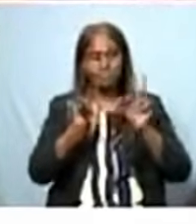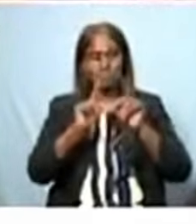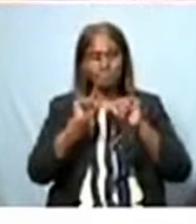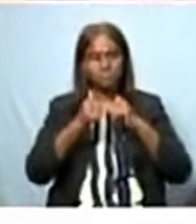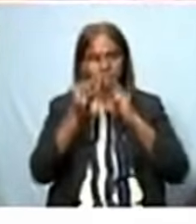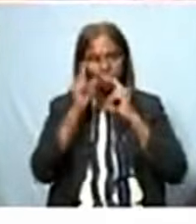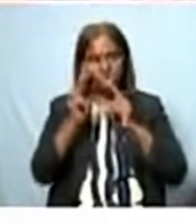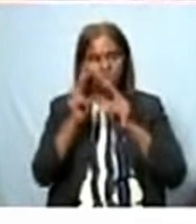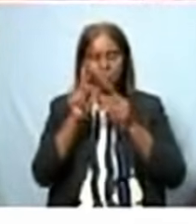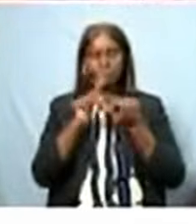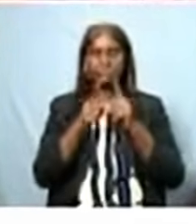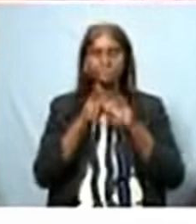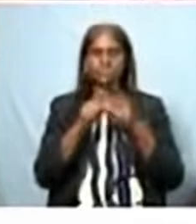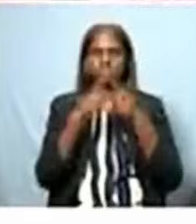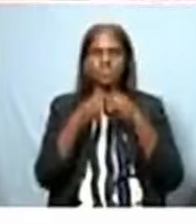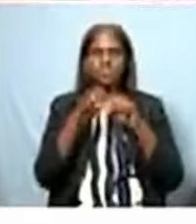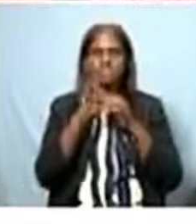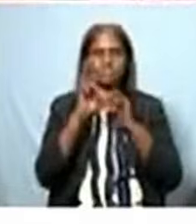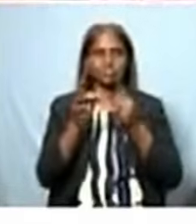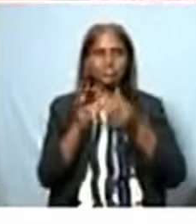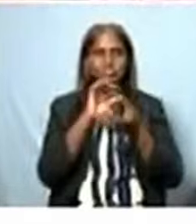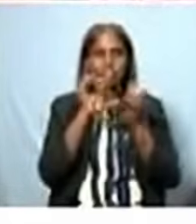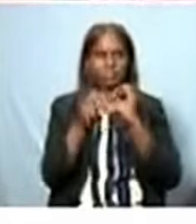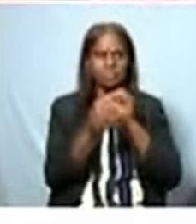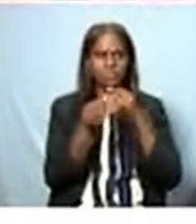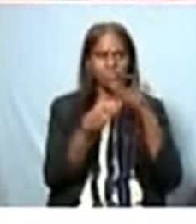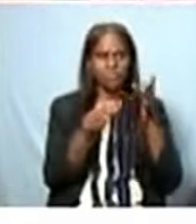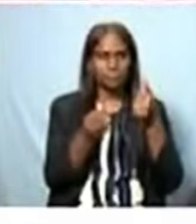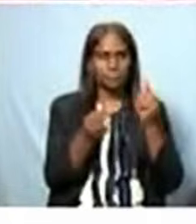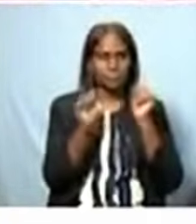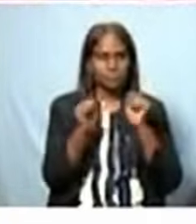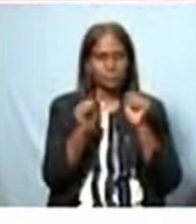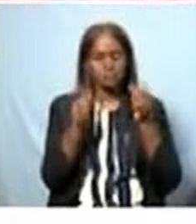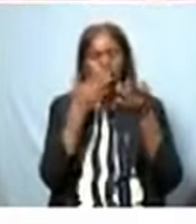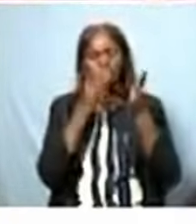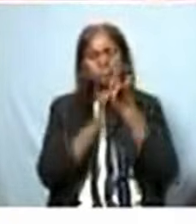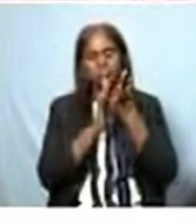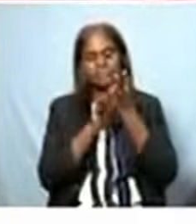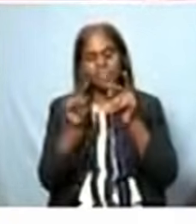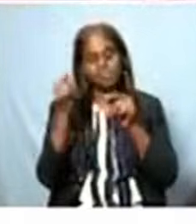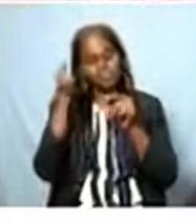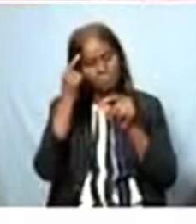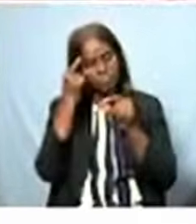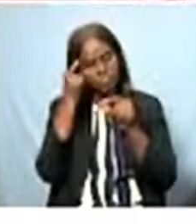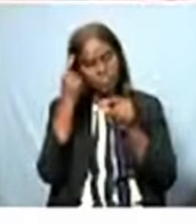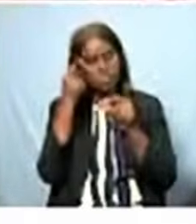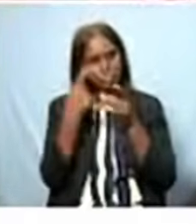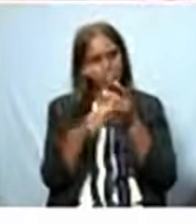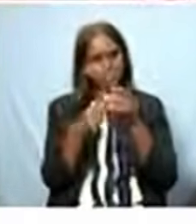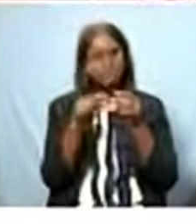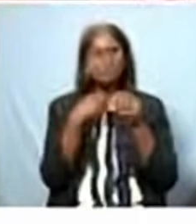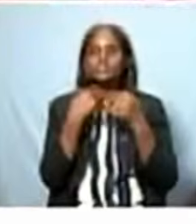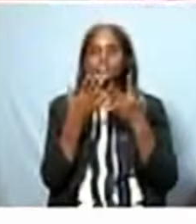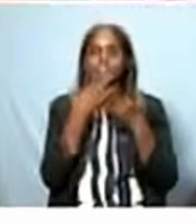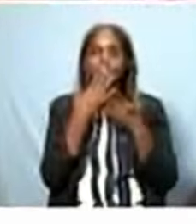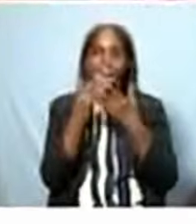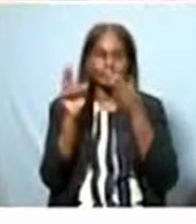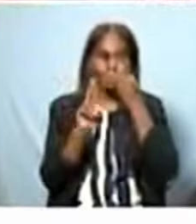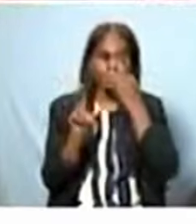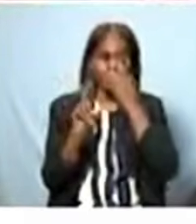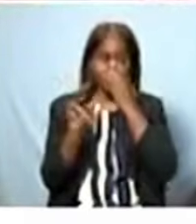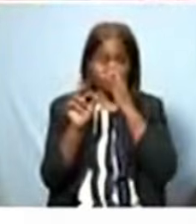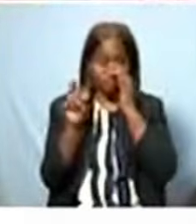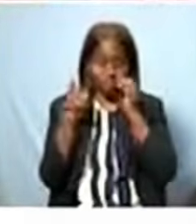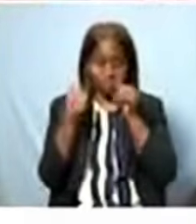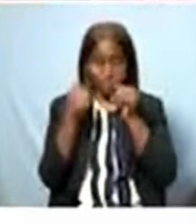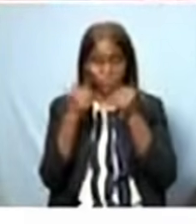honorable colleagues, even if you're on the opposition side, you can praise this government for being a government who is listening, for being